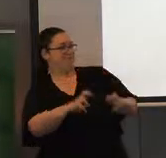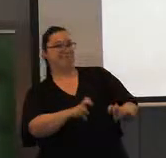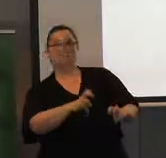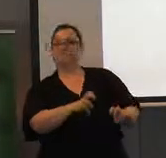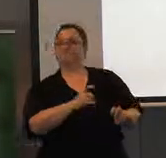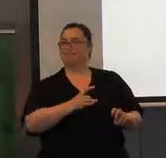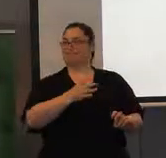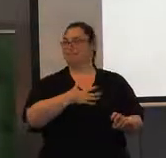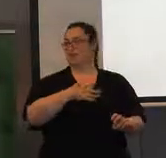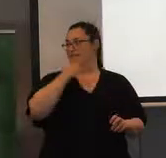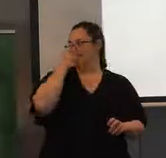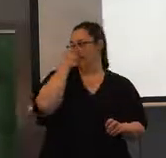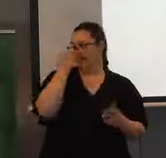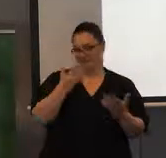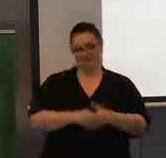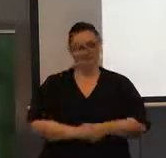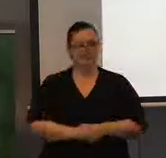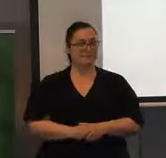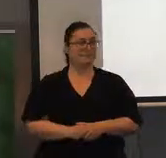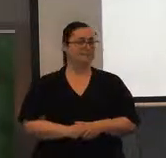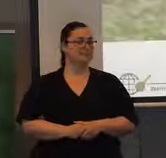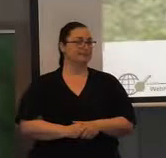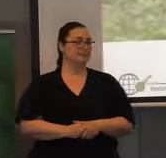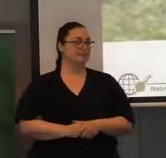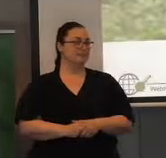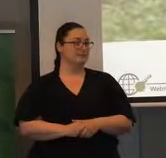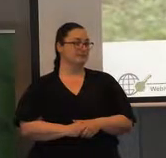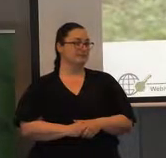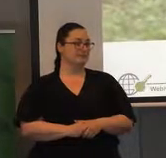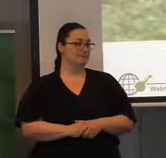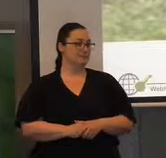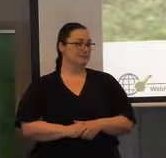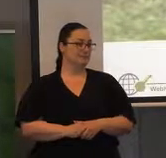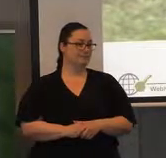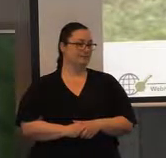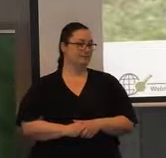some research yourself and to just see what you think of the field of accessibility.